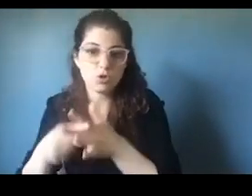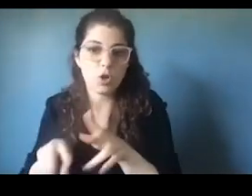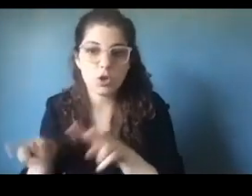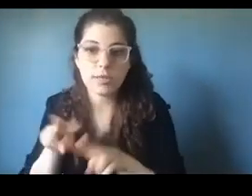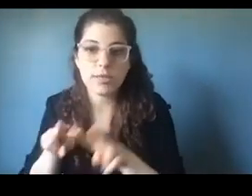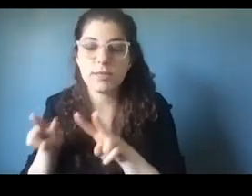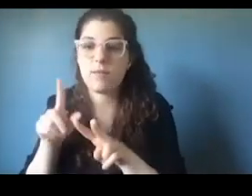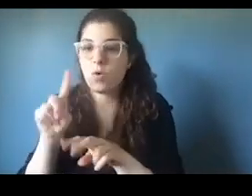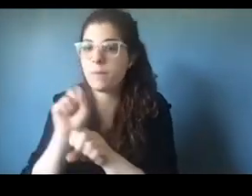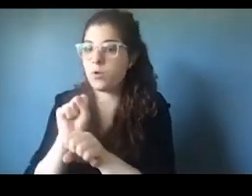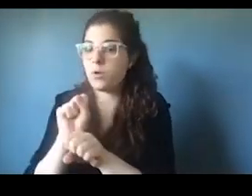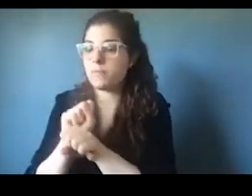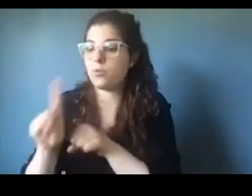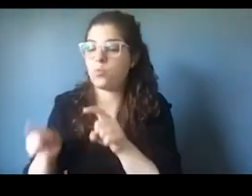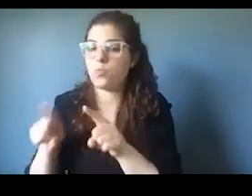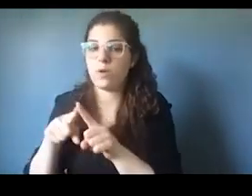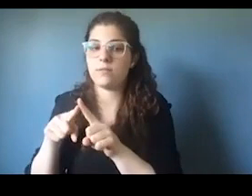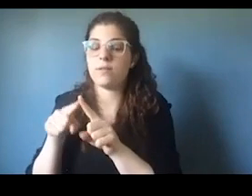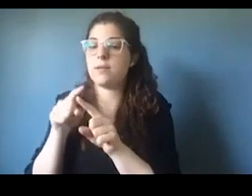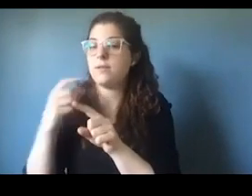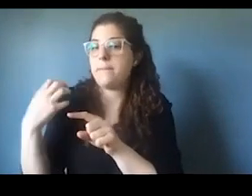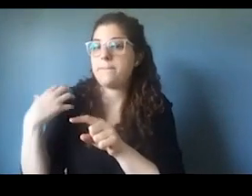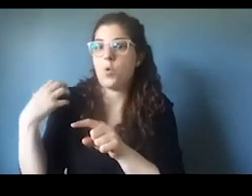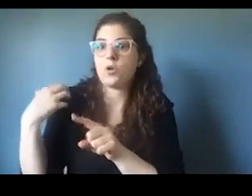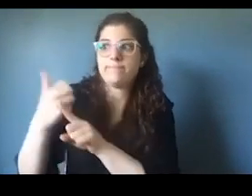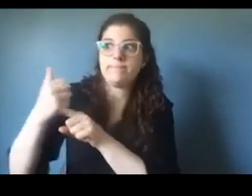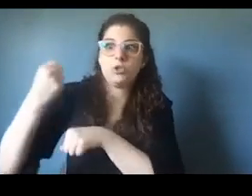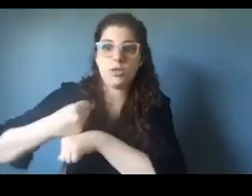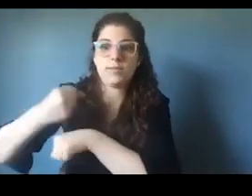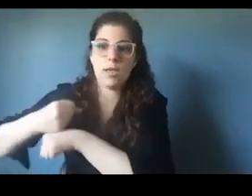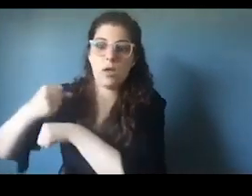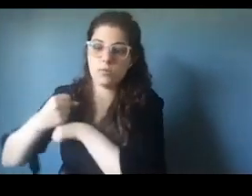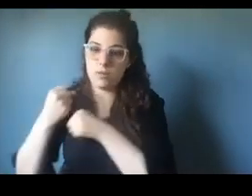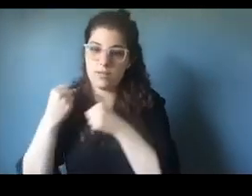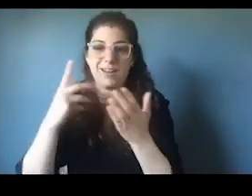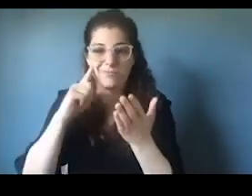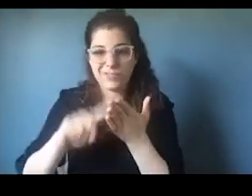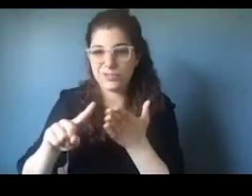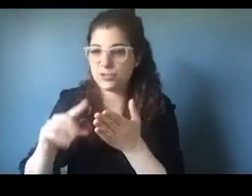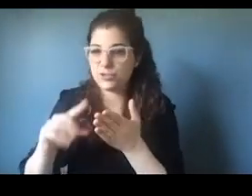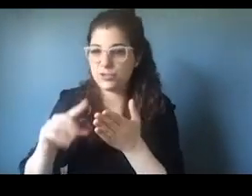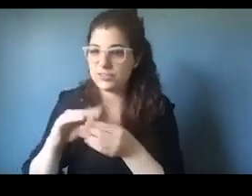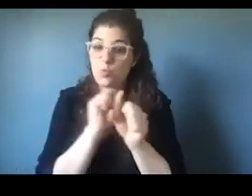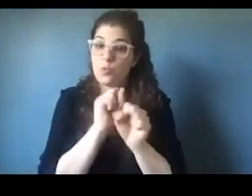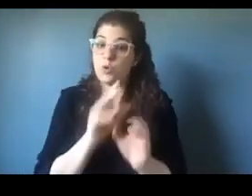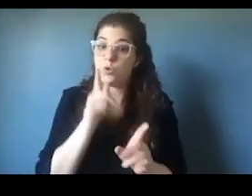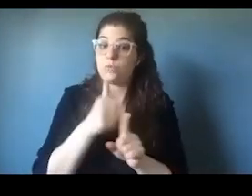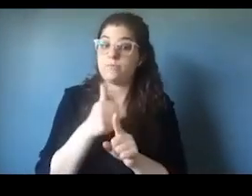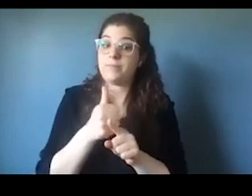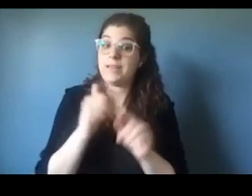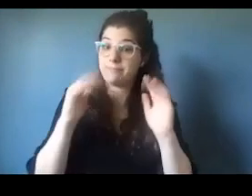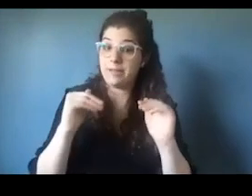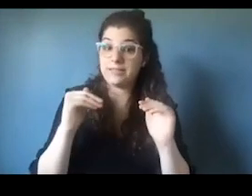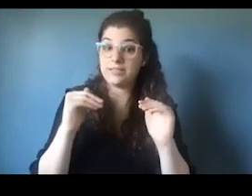for employment when their employers are shutting down. There's a lot of research that suggests that the workers who are expecting to be recalled from